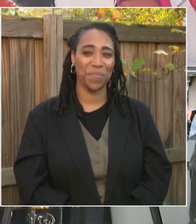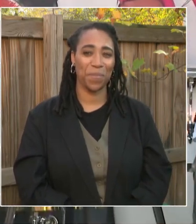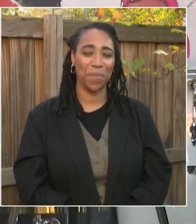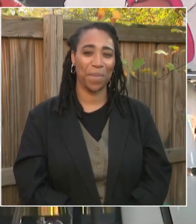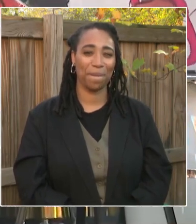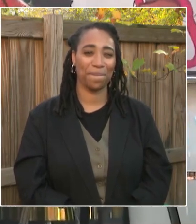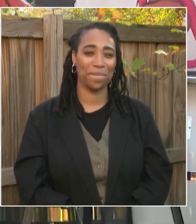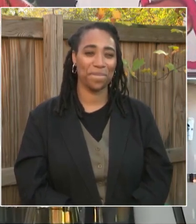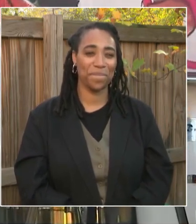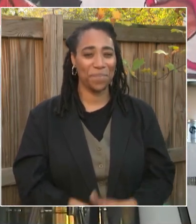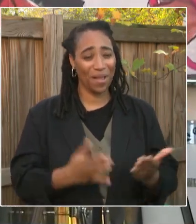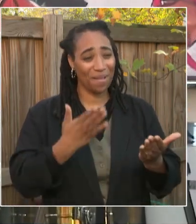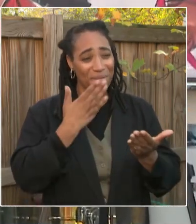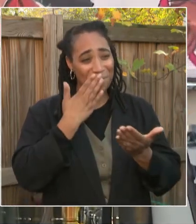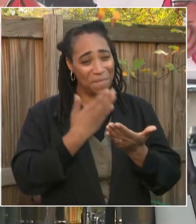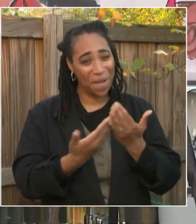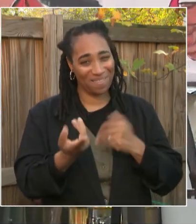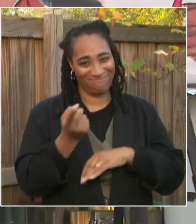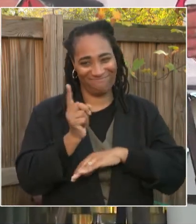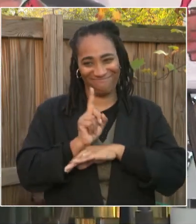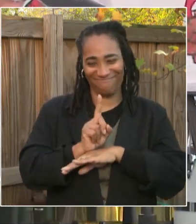Good morning, everybody.